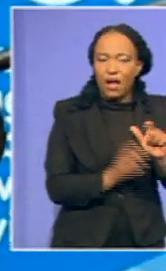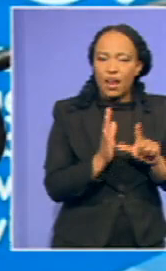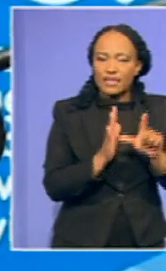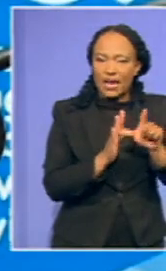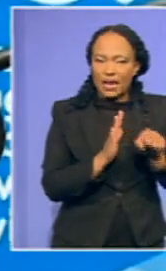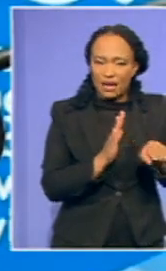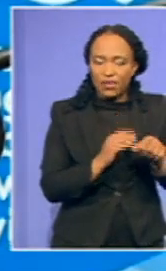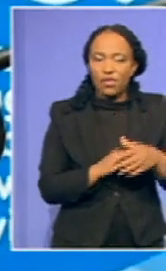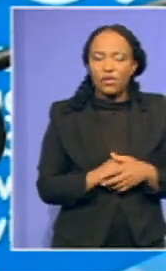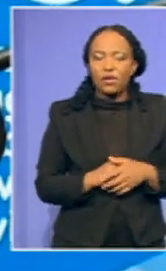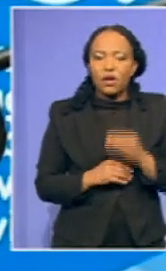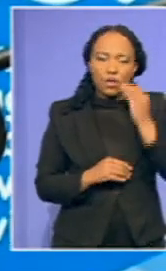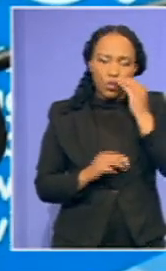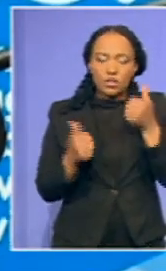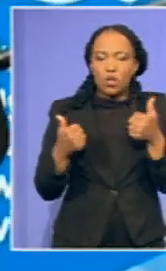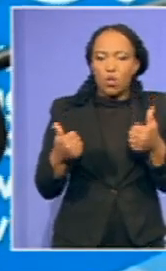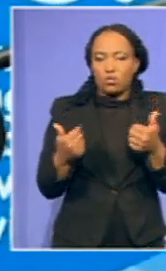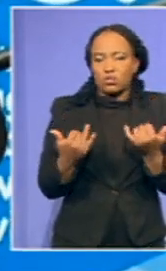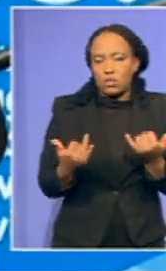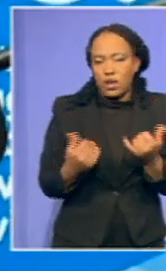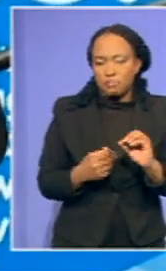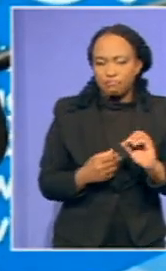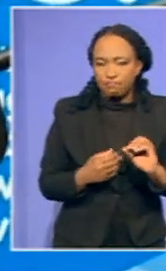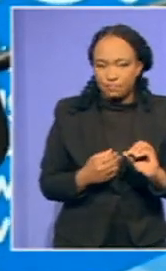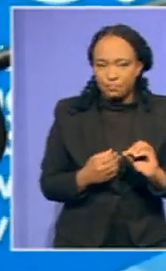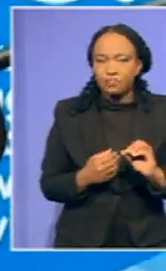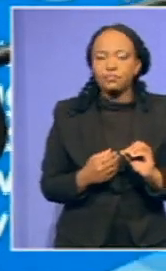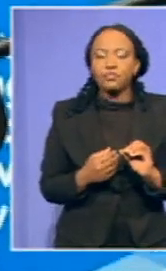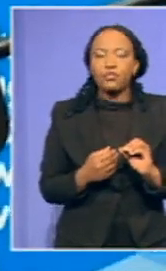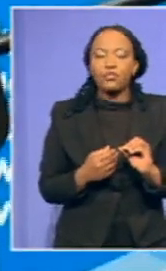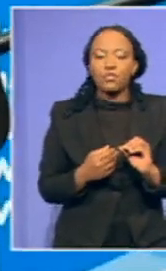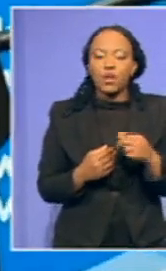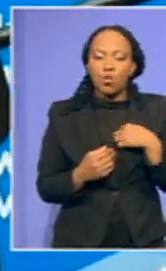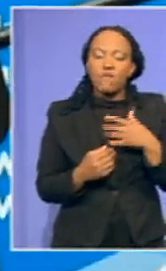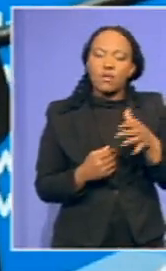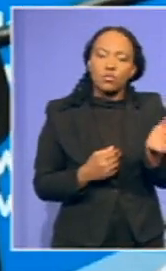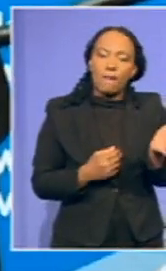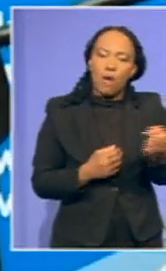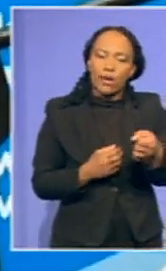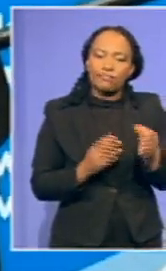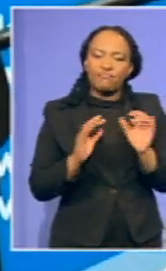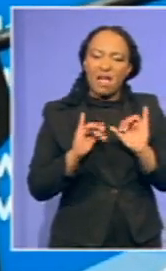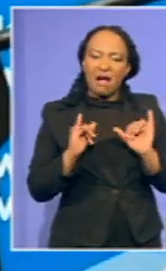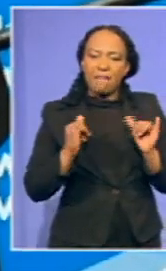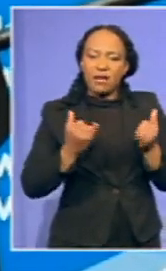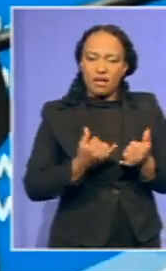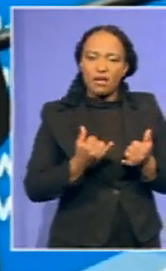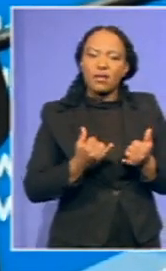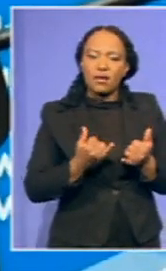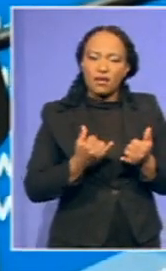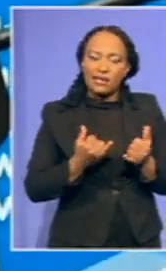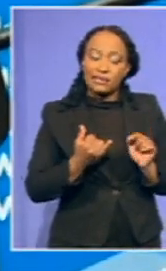have today? The good news is we have appointed a contractor to ensure